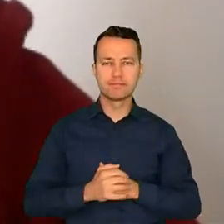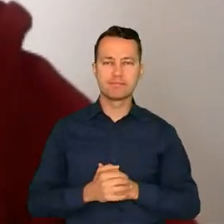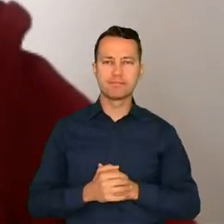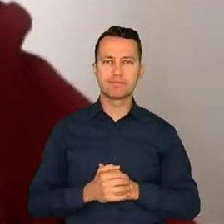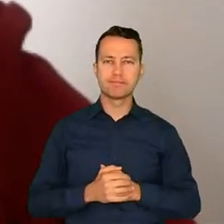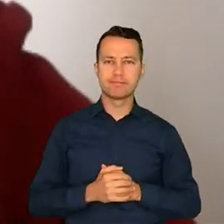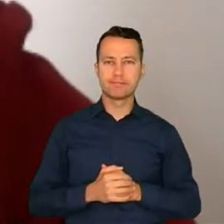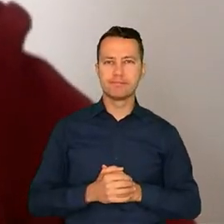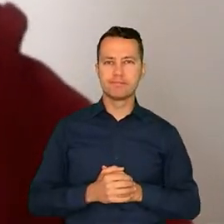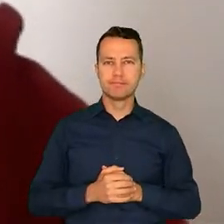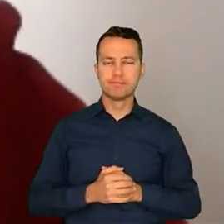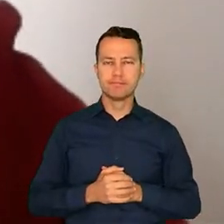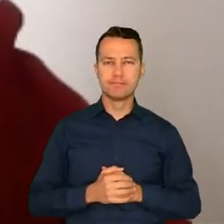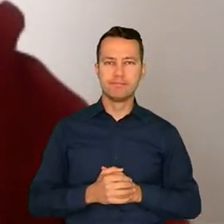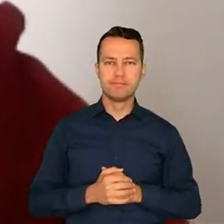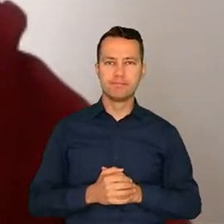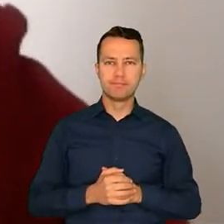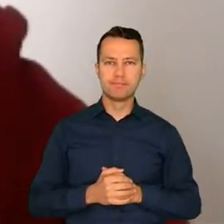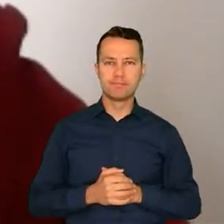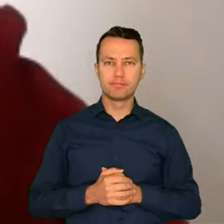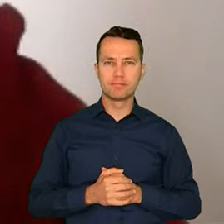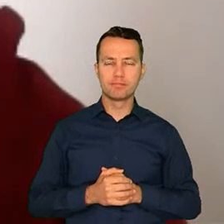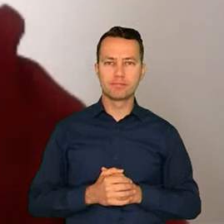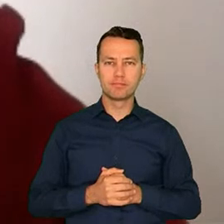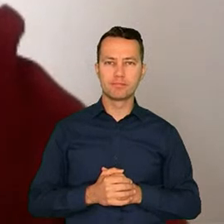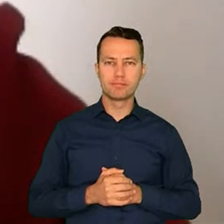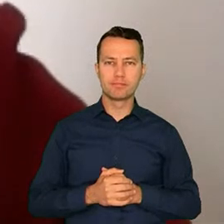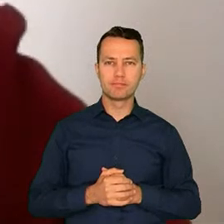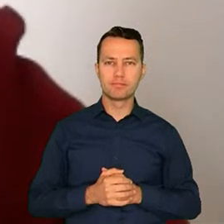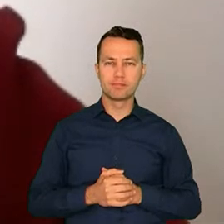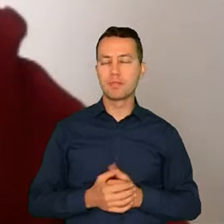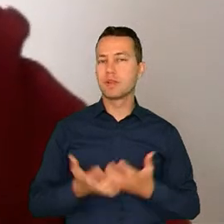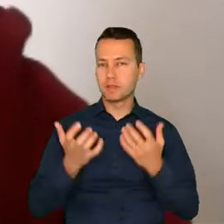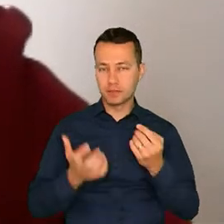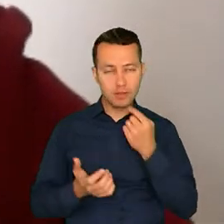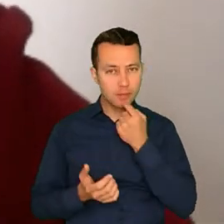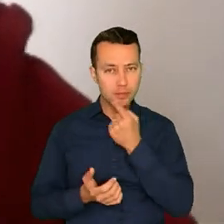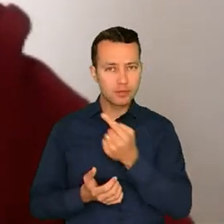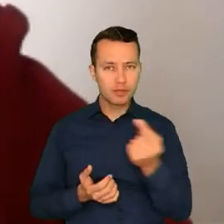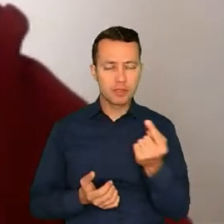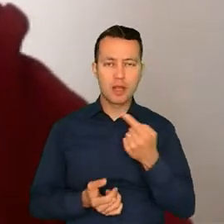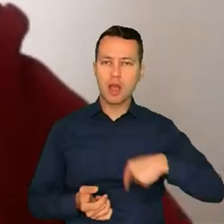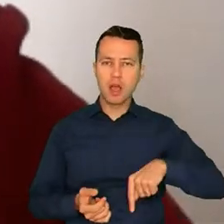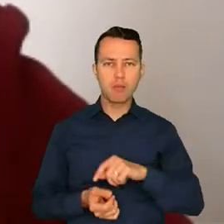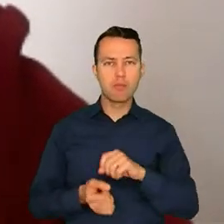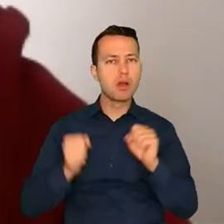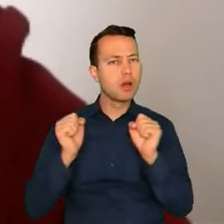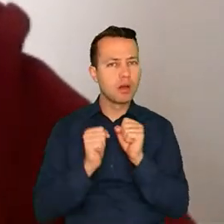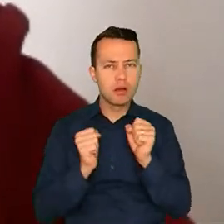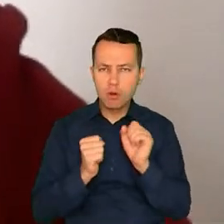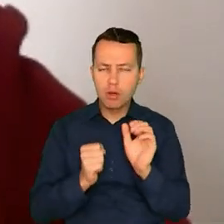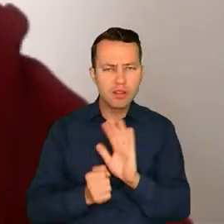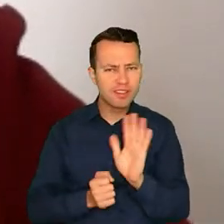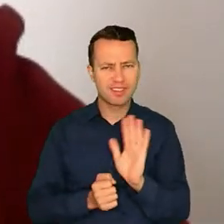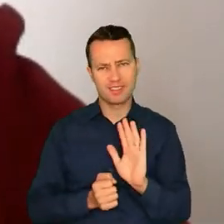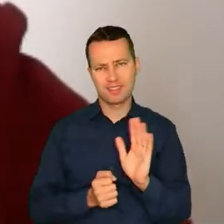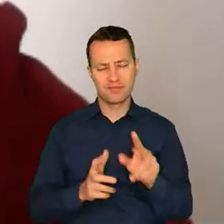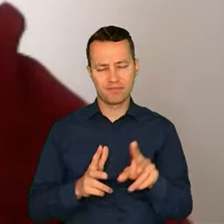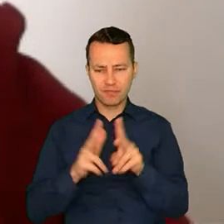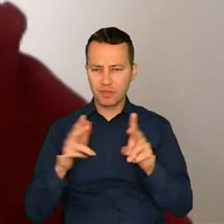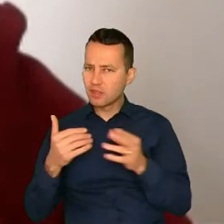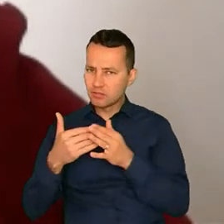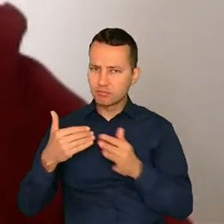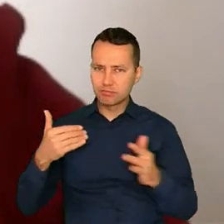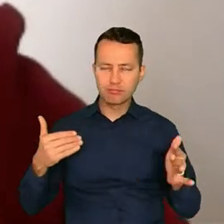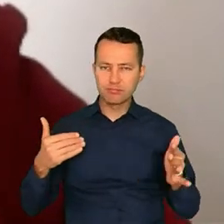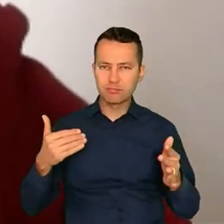just don't be scared. This is a doable process. A lot of companies already have processes in place that can be built on to